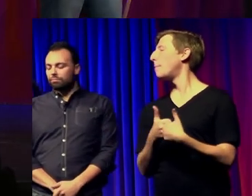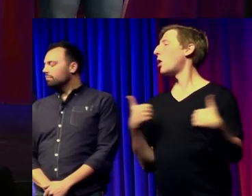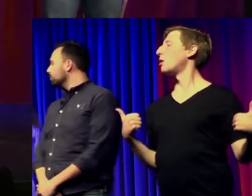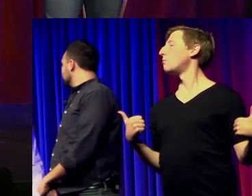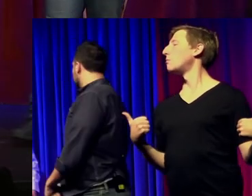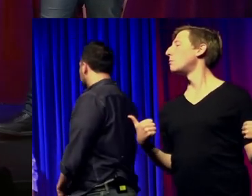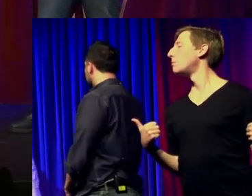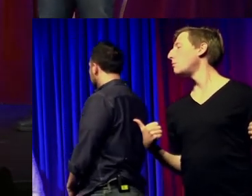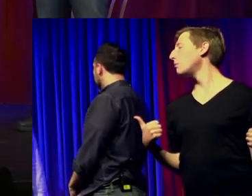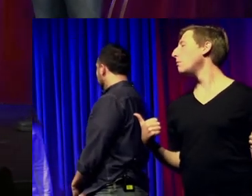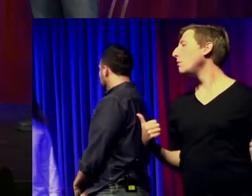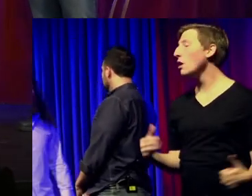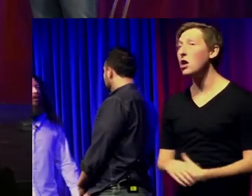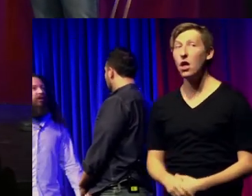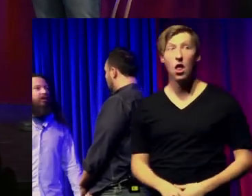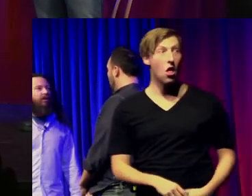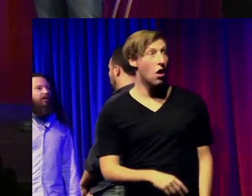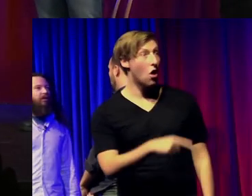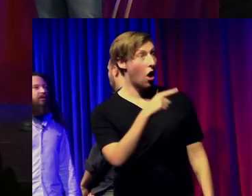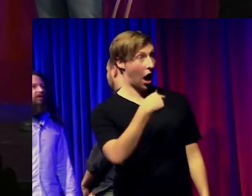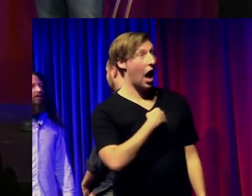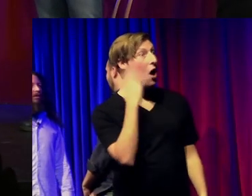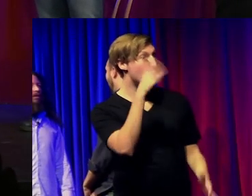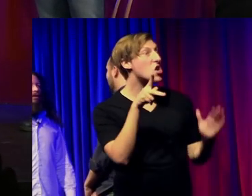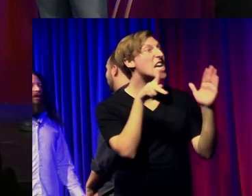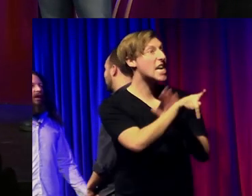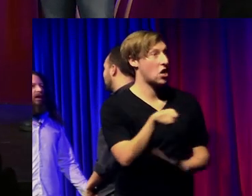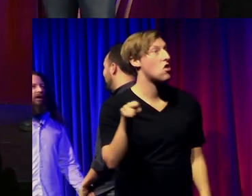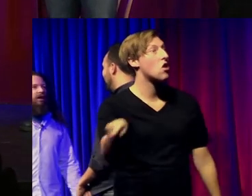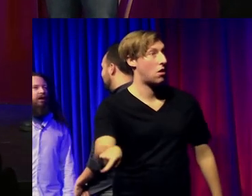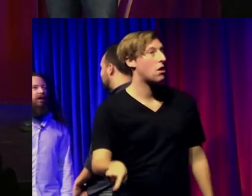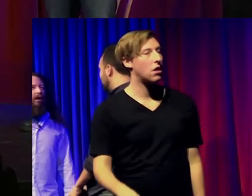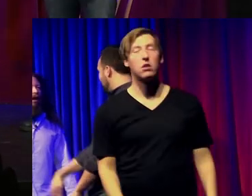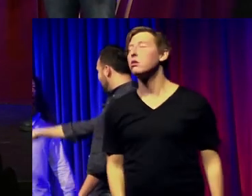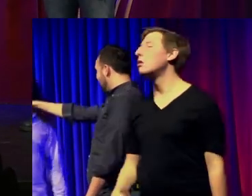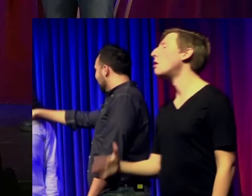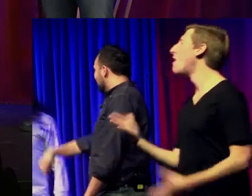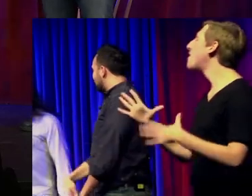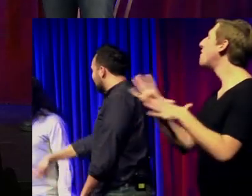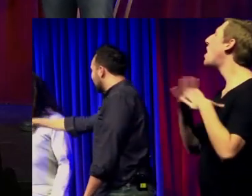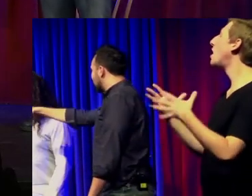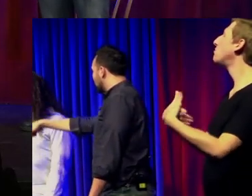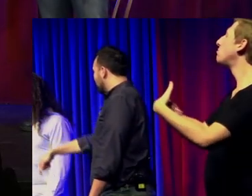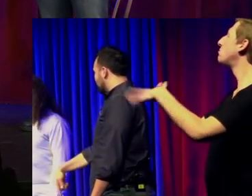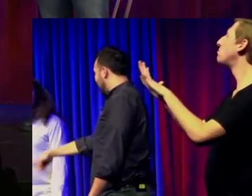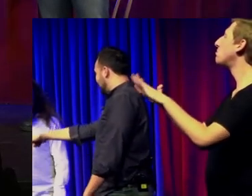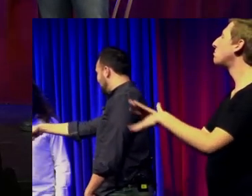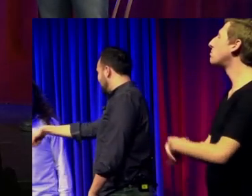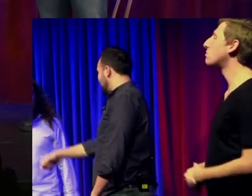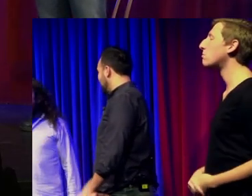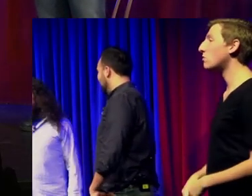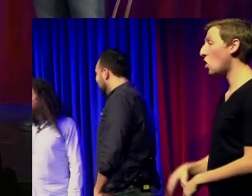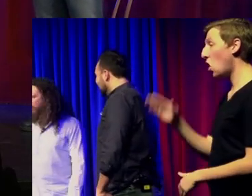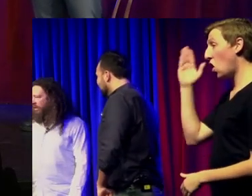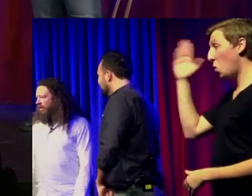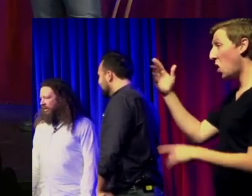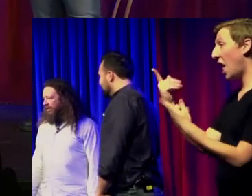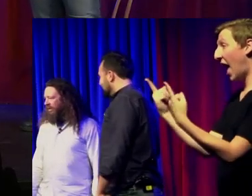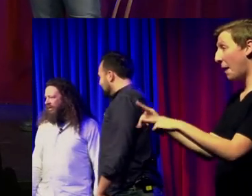Hey, look. We're gonna kill her. Go for it. I'm estranged. Yeah. Is he gonna do it with that